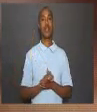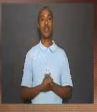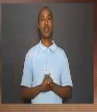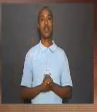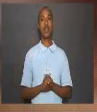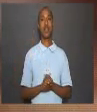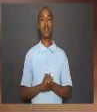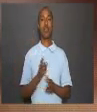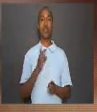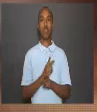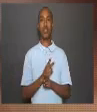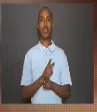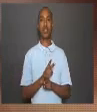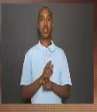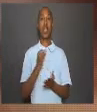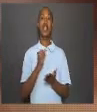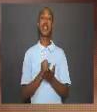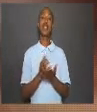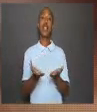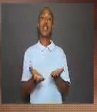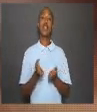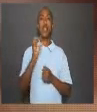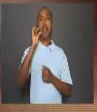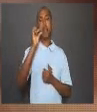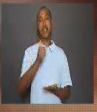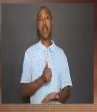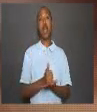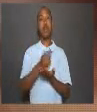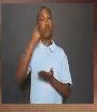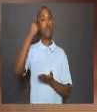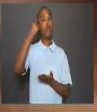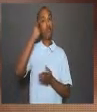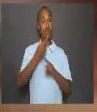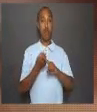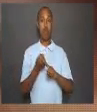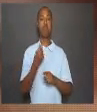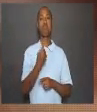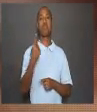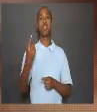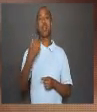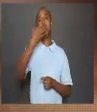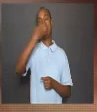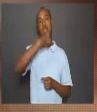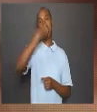Of course, it needed a little help from some heat.